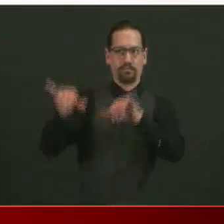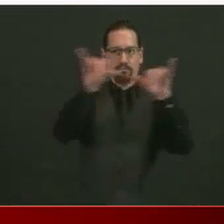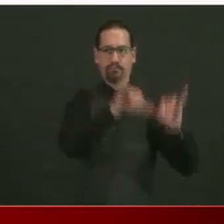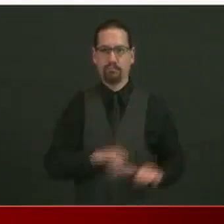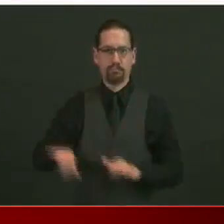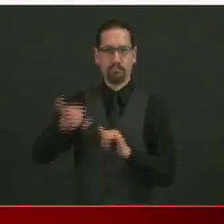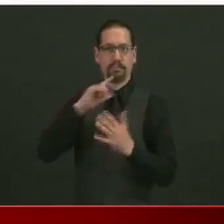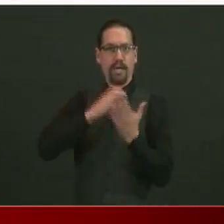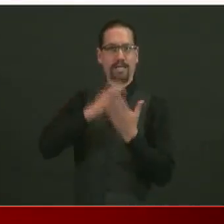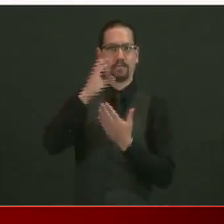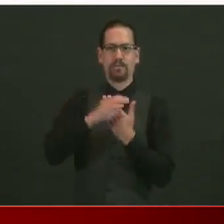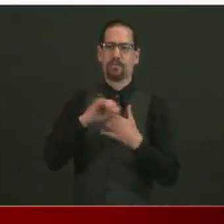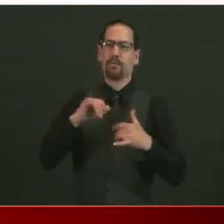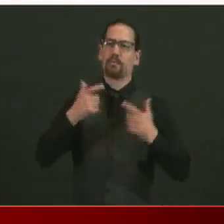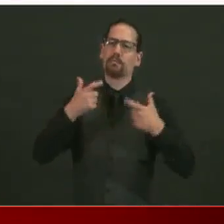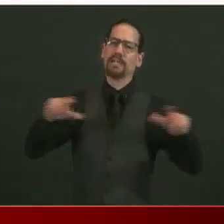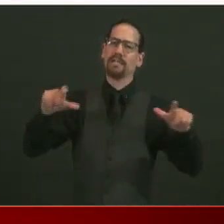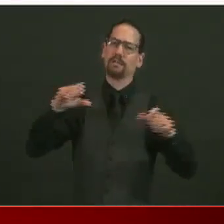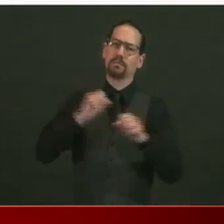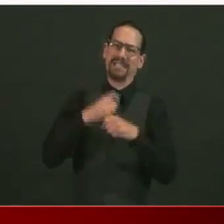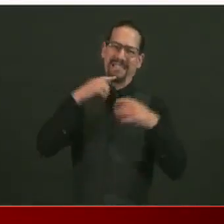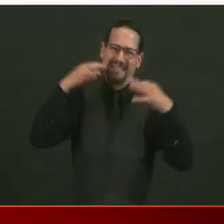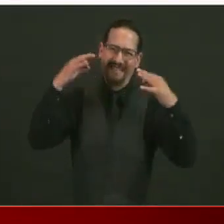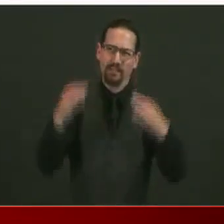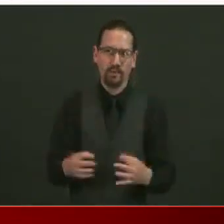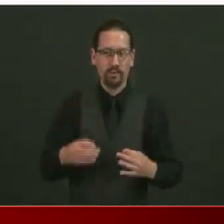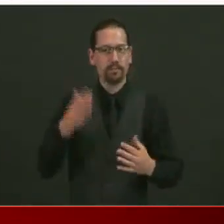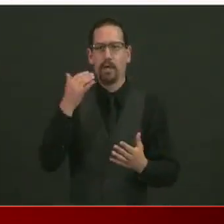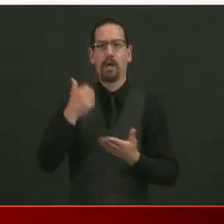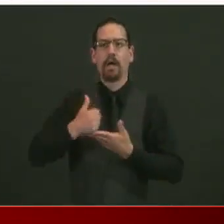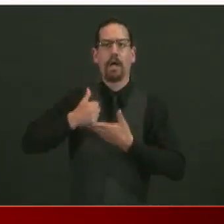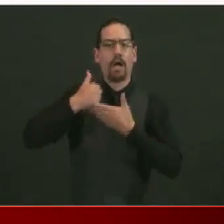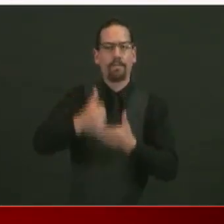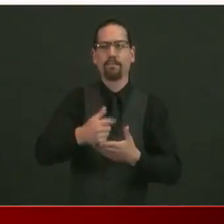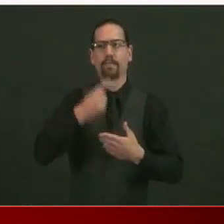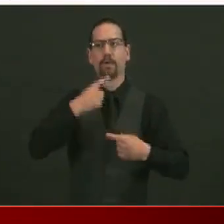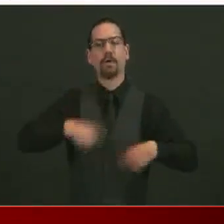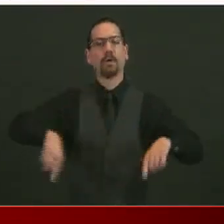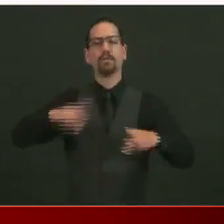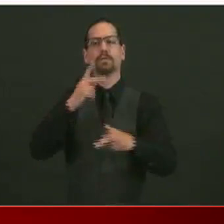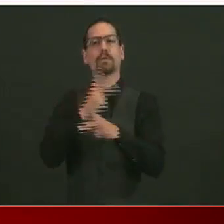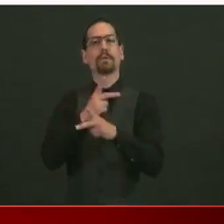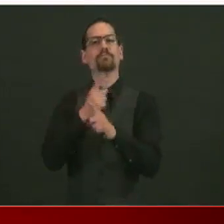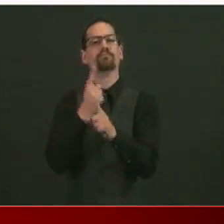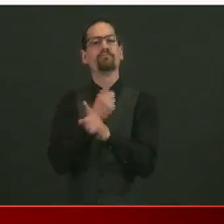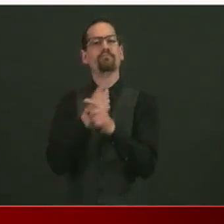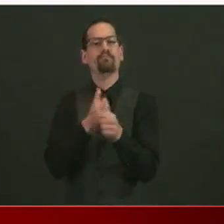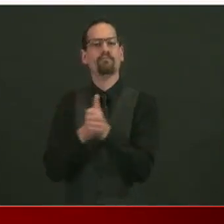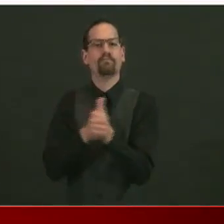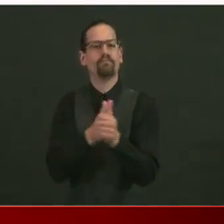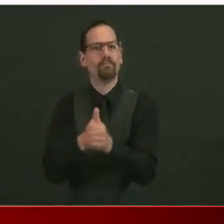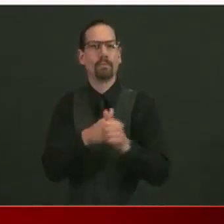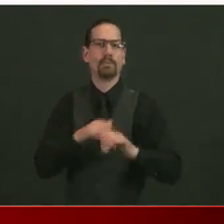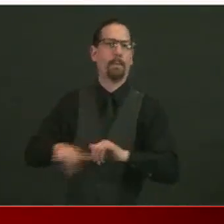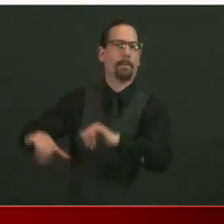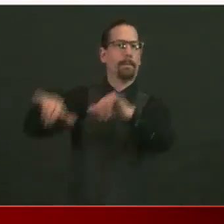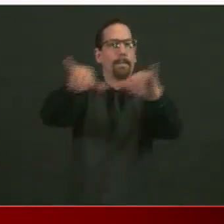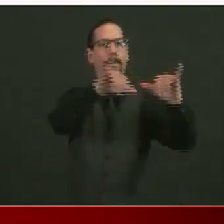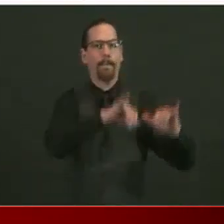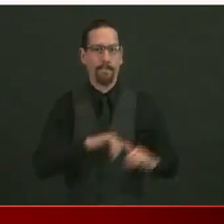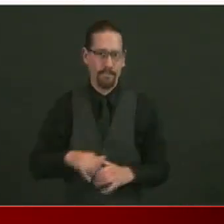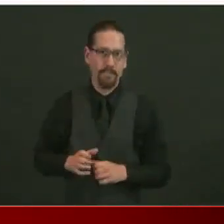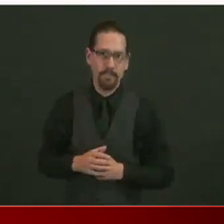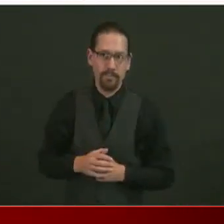track and working together. La decisión que nosotros tomamos ahora fue tener un calendario del estado entero y esa